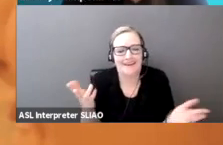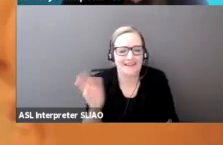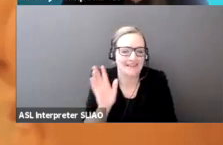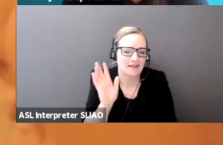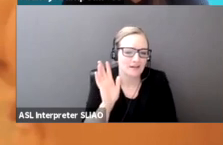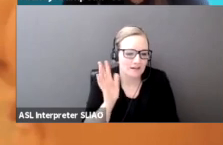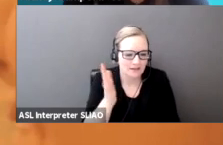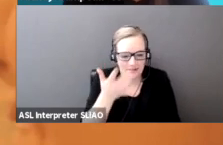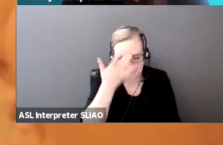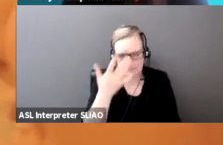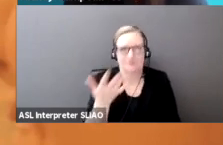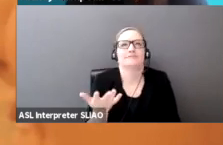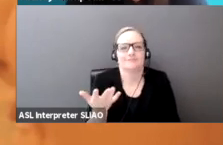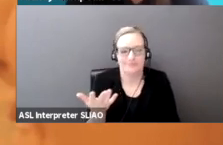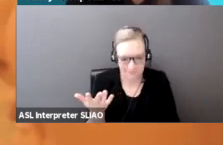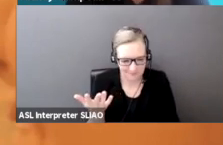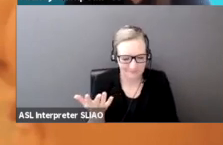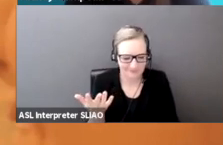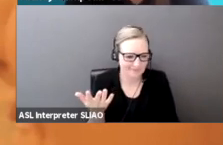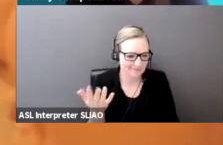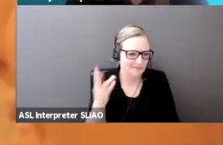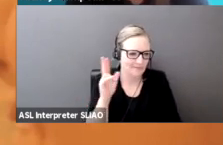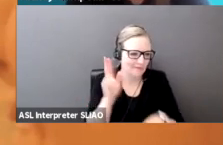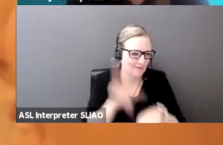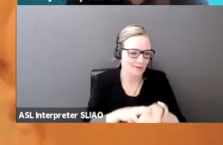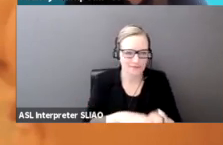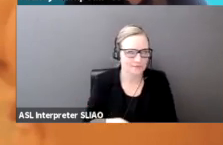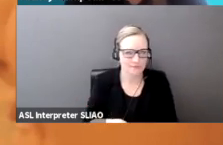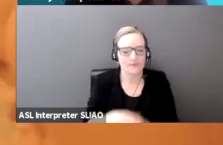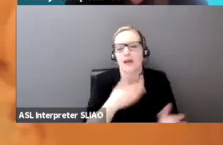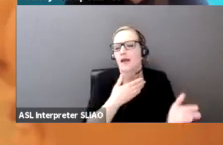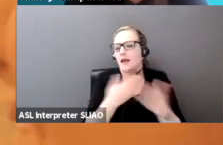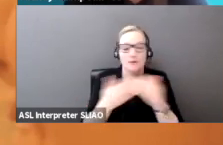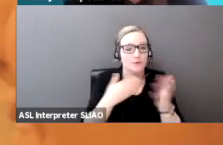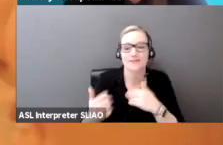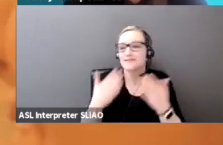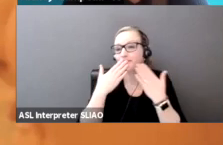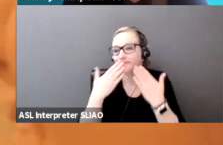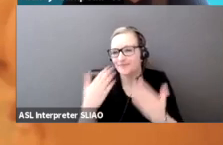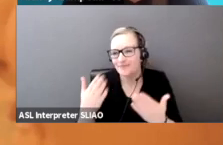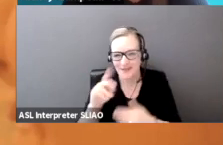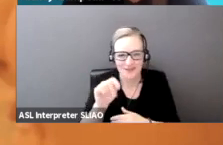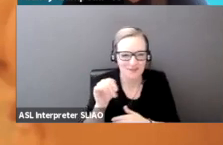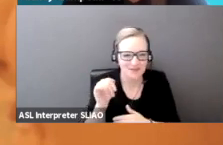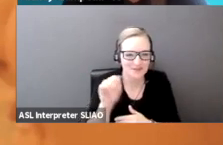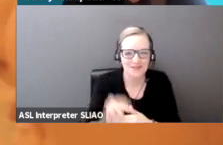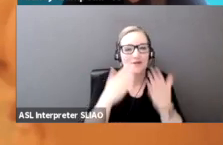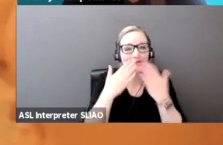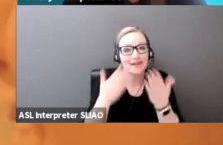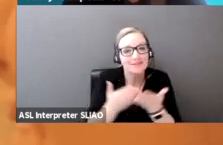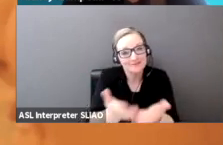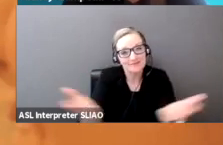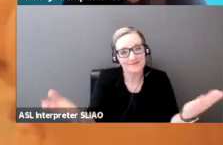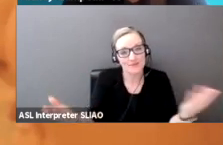Sorry. Figures. Thank you so much, Tom, and thank you everybody for joining today. Really appreciate